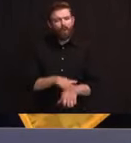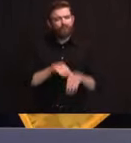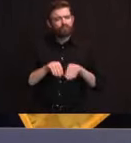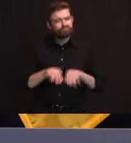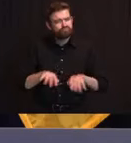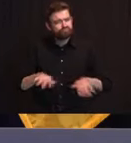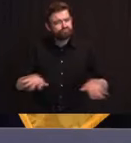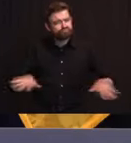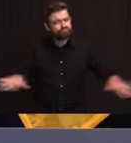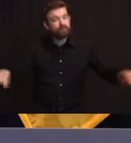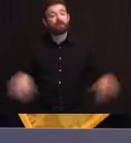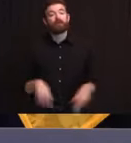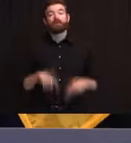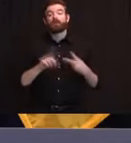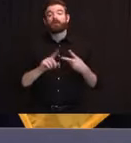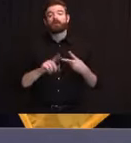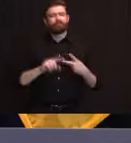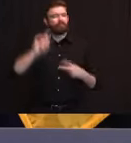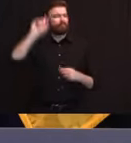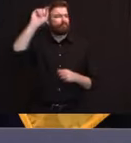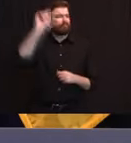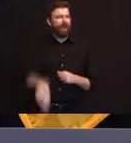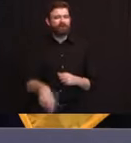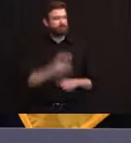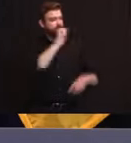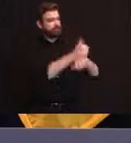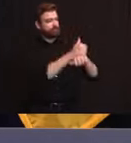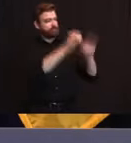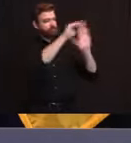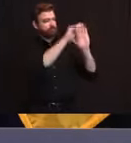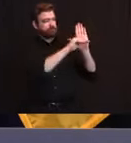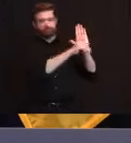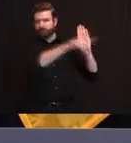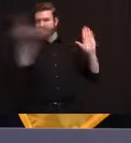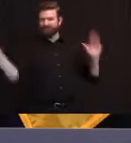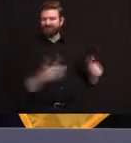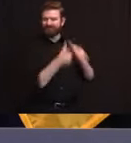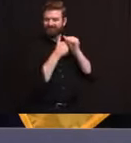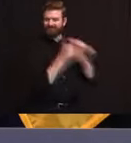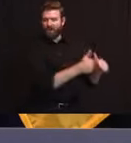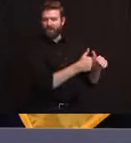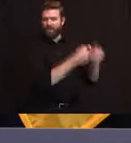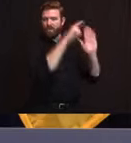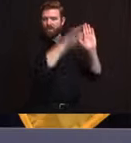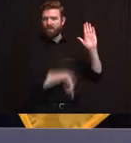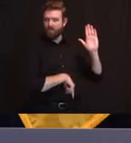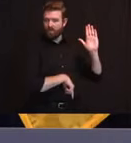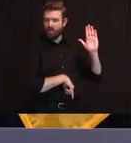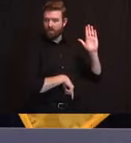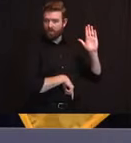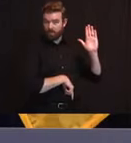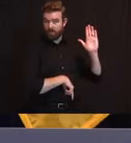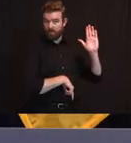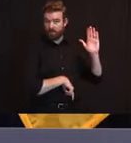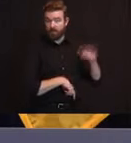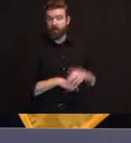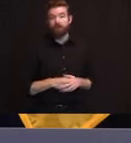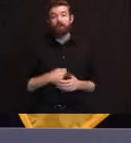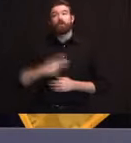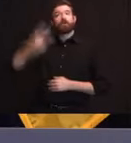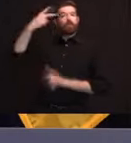place. But I would say this, which is why I gave Ed a shout out. If you go back to 3 months ago and you had an RT, a rate